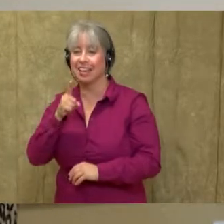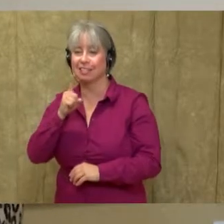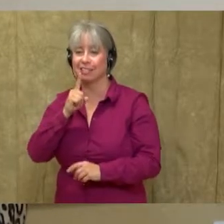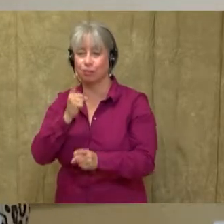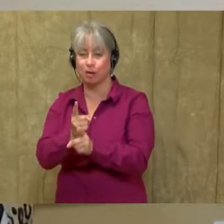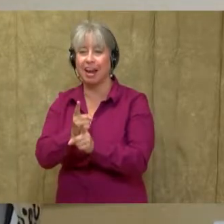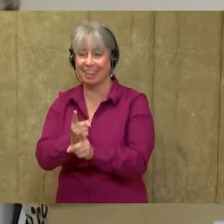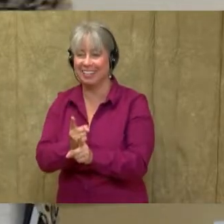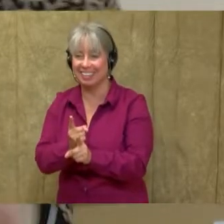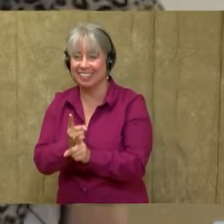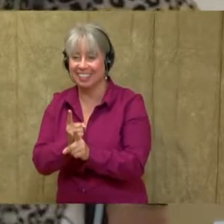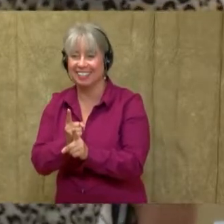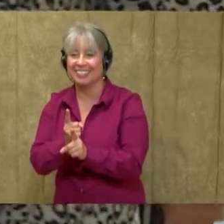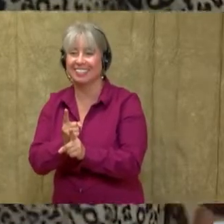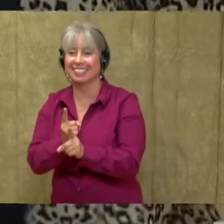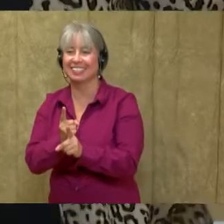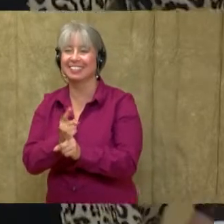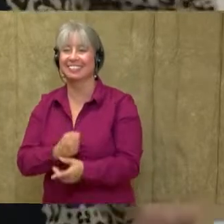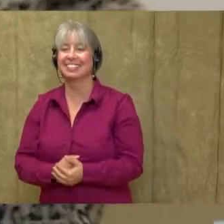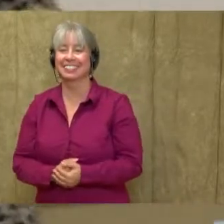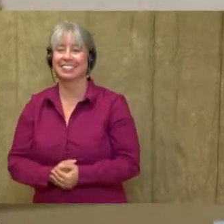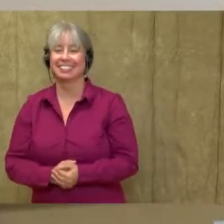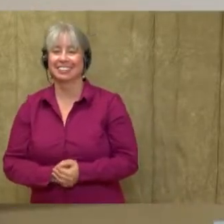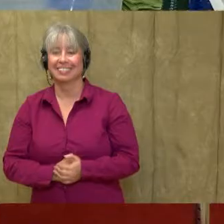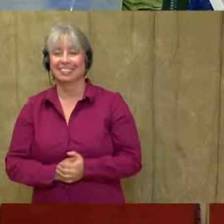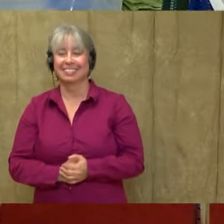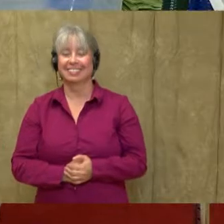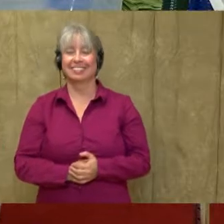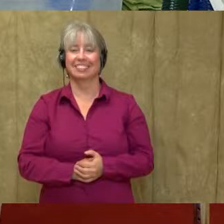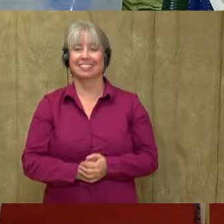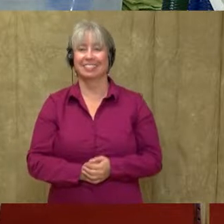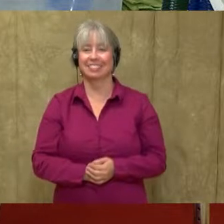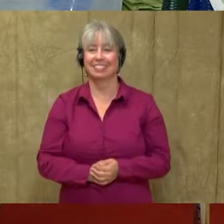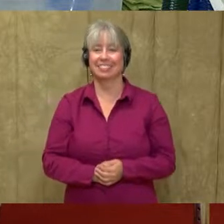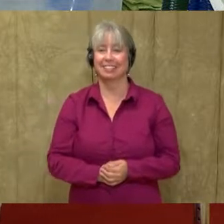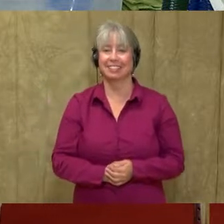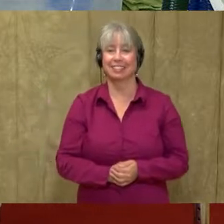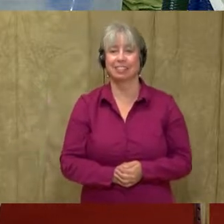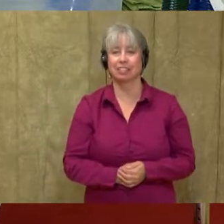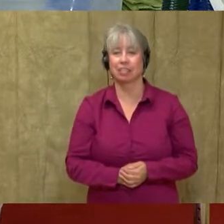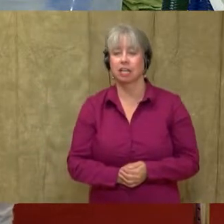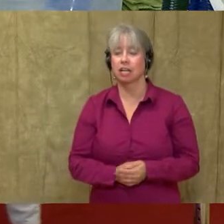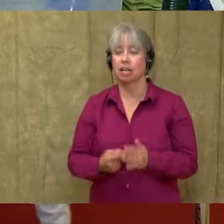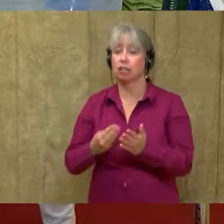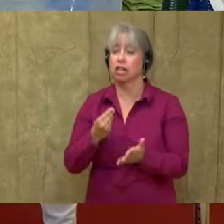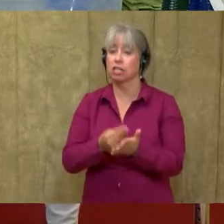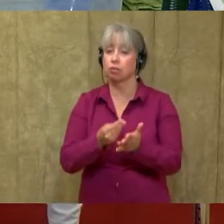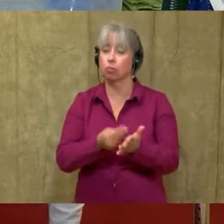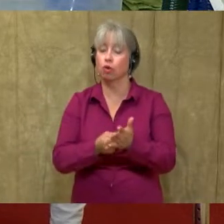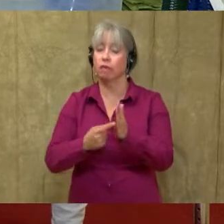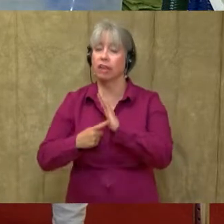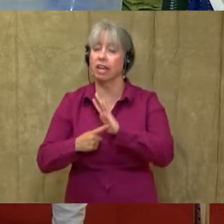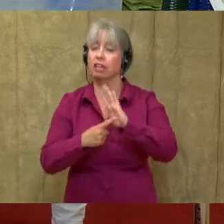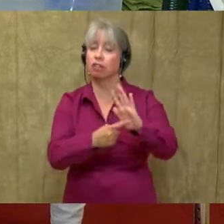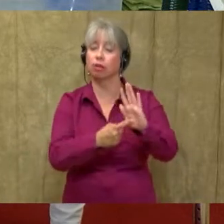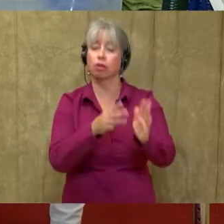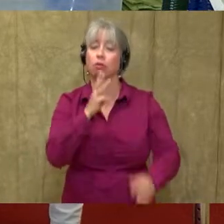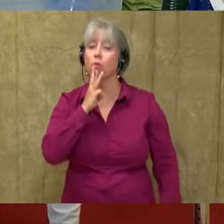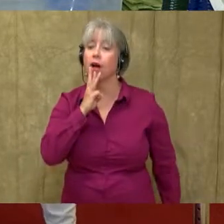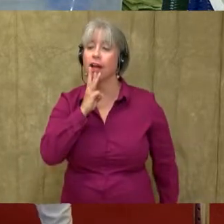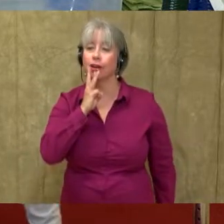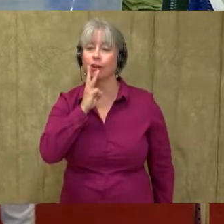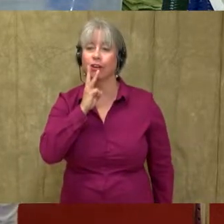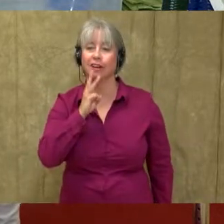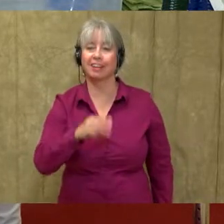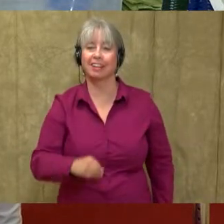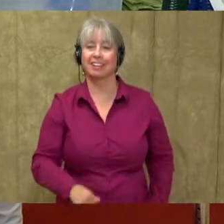I was thinking cone and said sphere, so that's awesome. So, y'all want to prove it with water? Let's do it. All